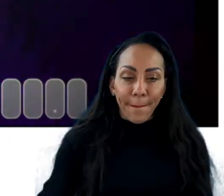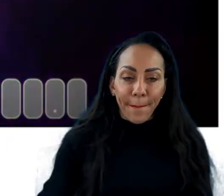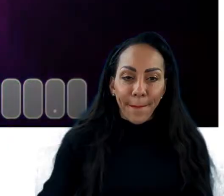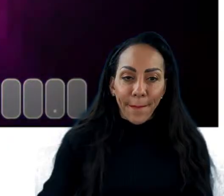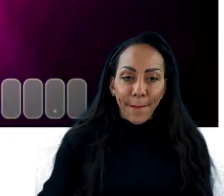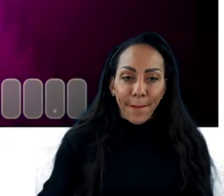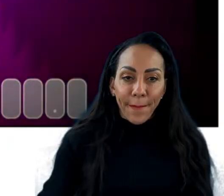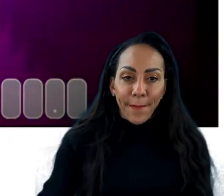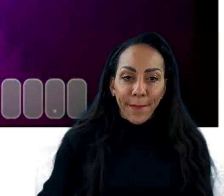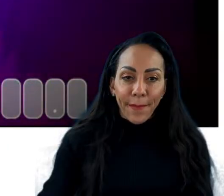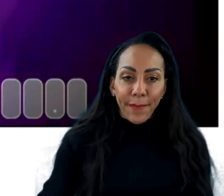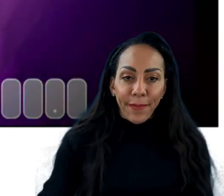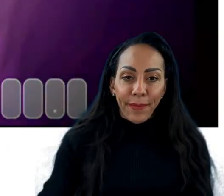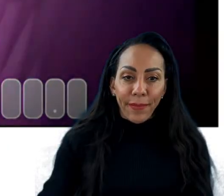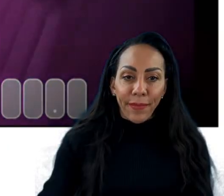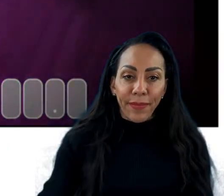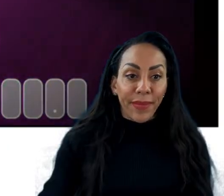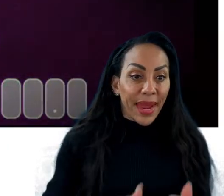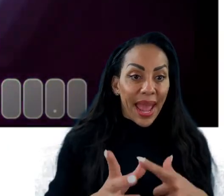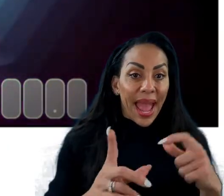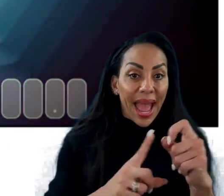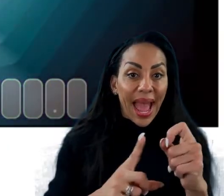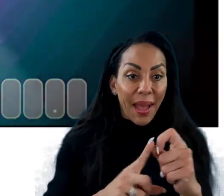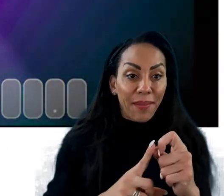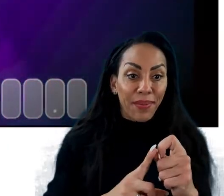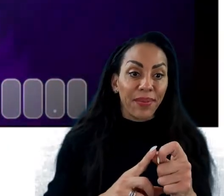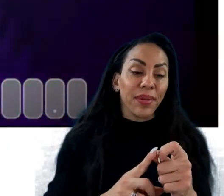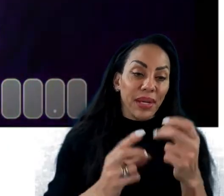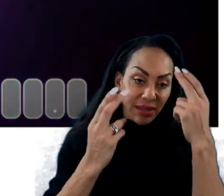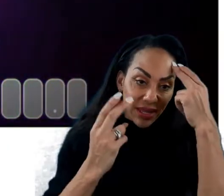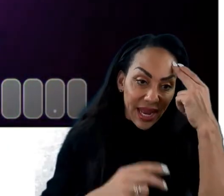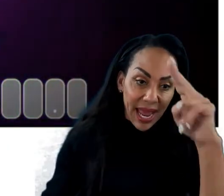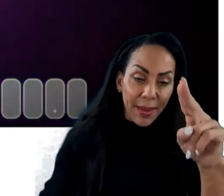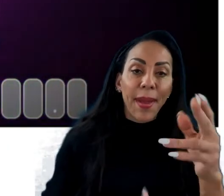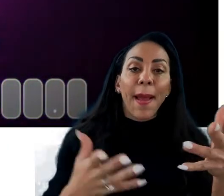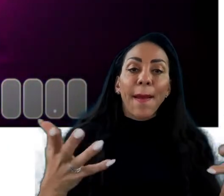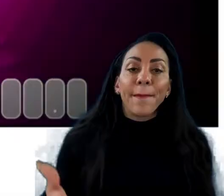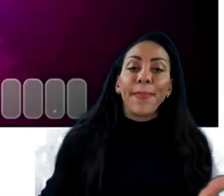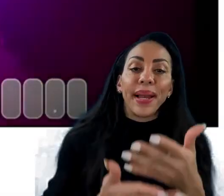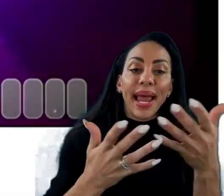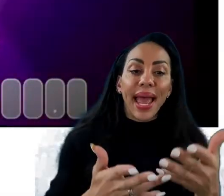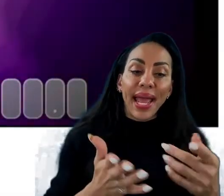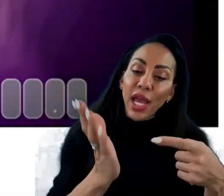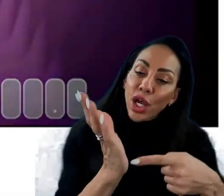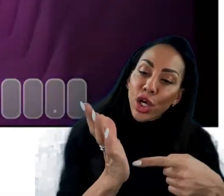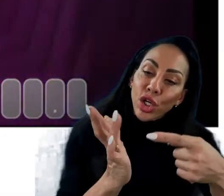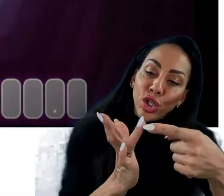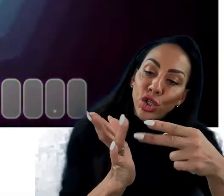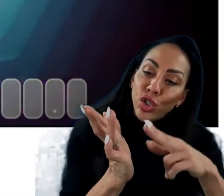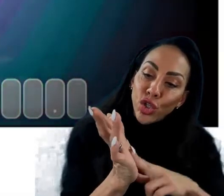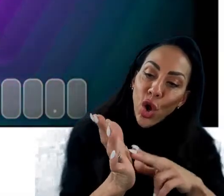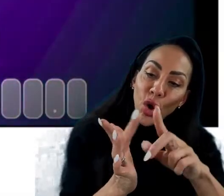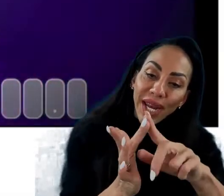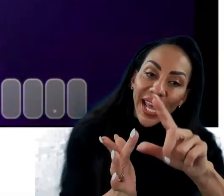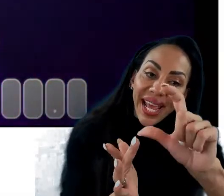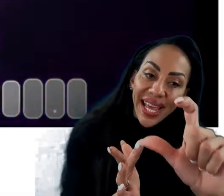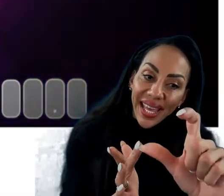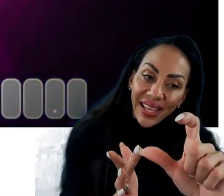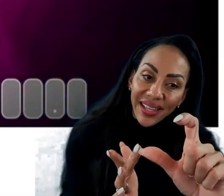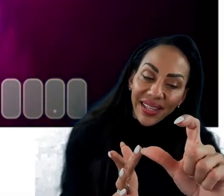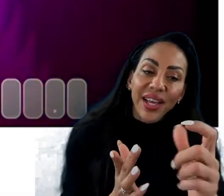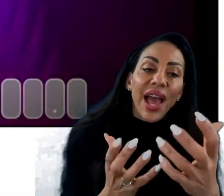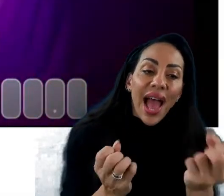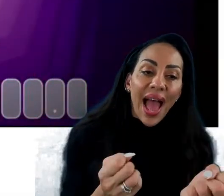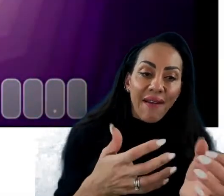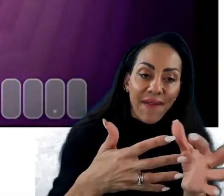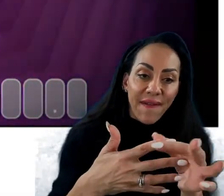So we gave the app a name, which is Playtonik, and we settled on a set of features which made for